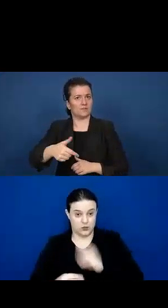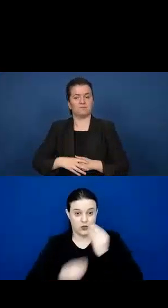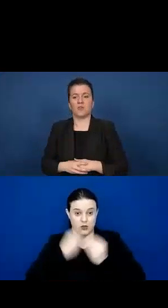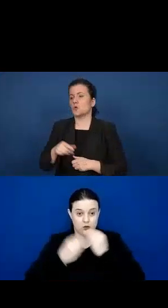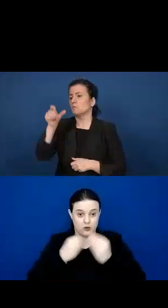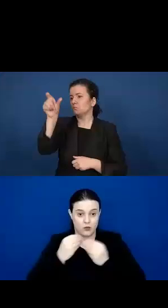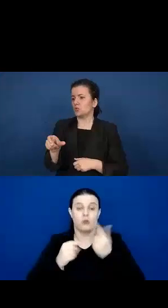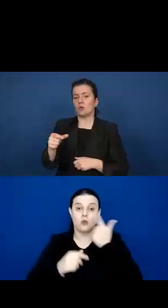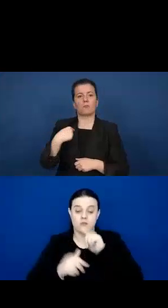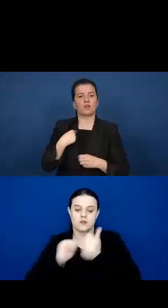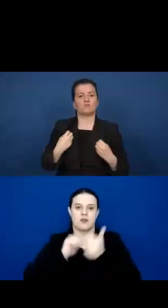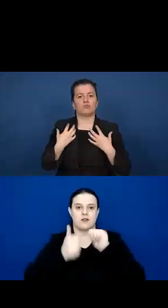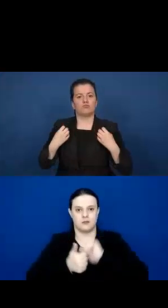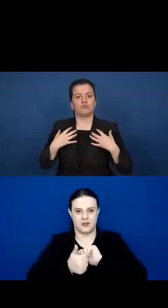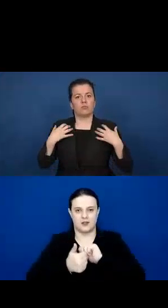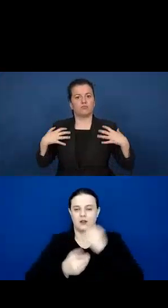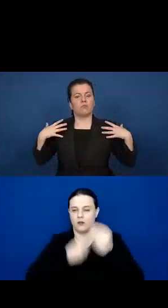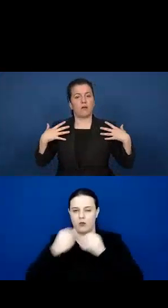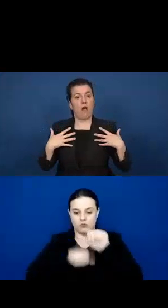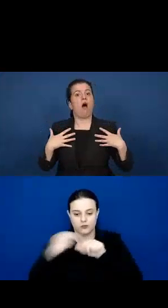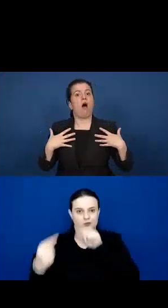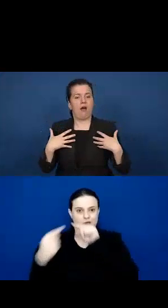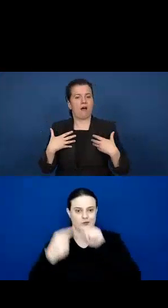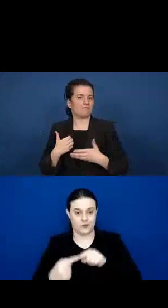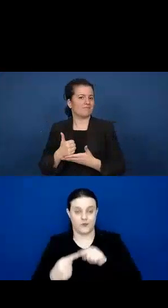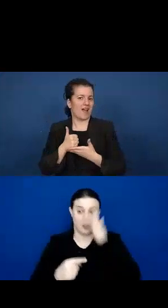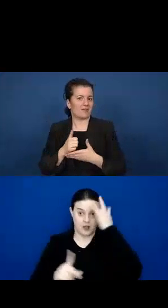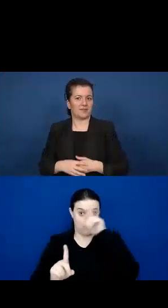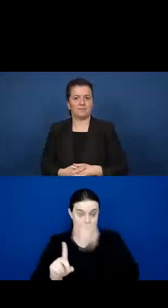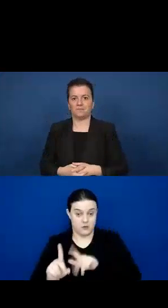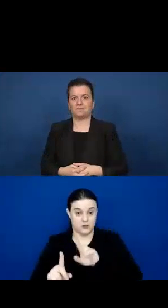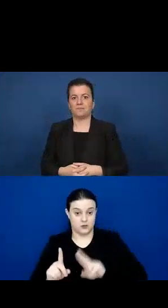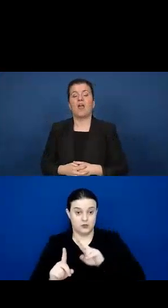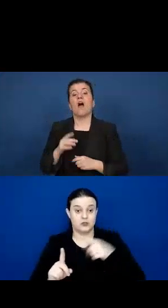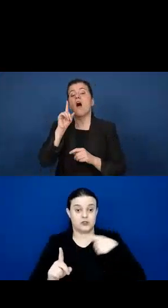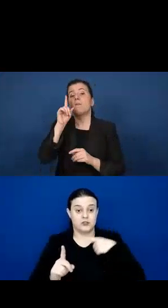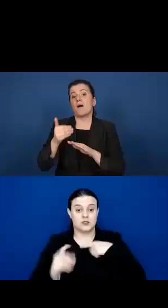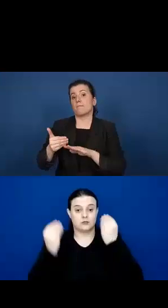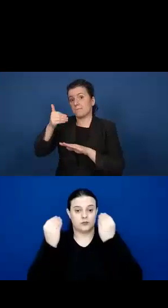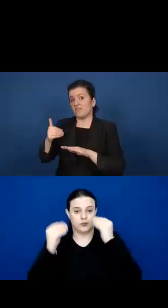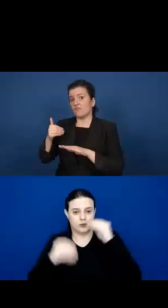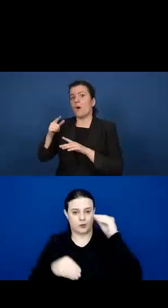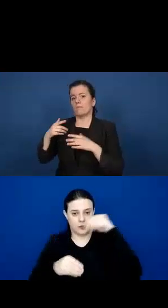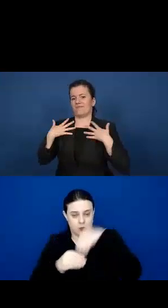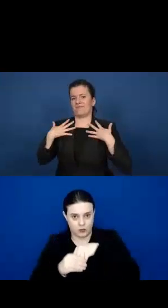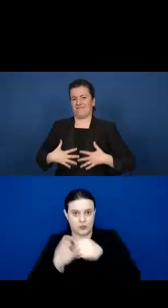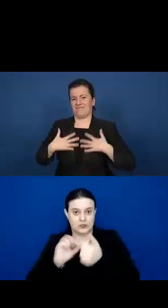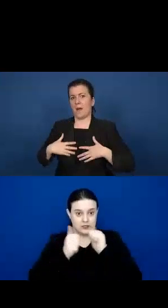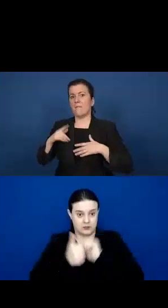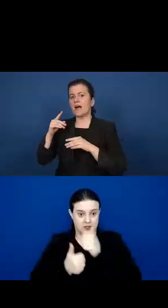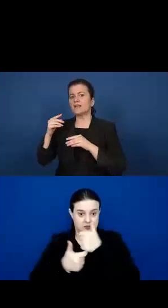interface. The user sends a pre-coded question to the interface by the input device called the tactile